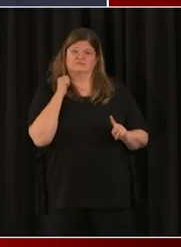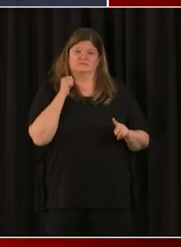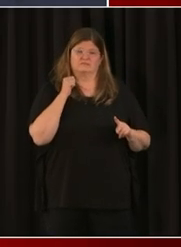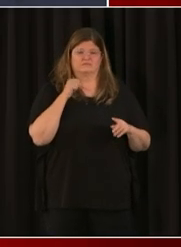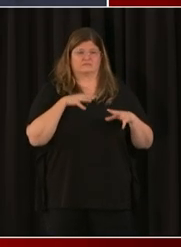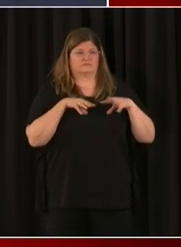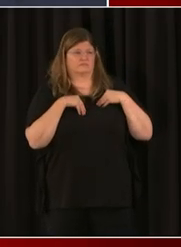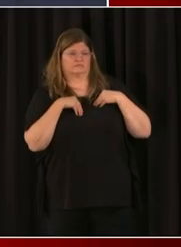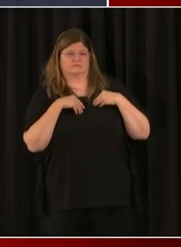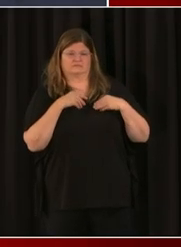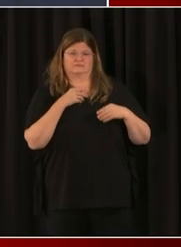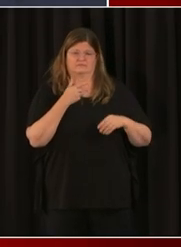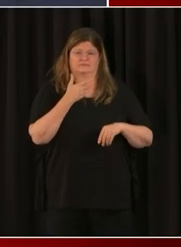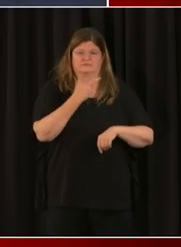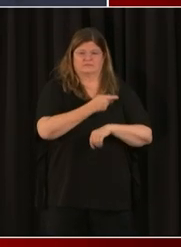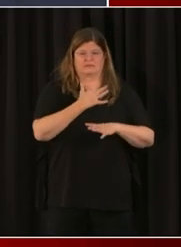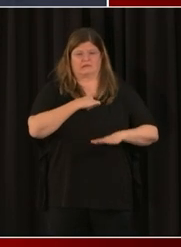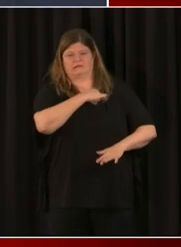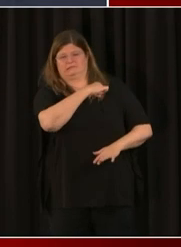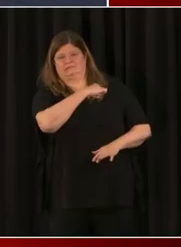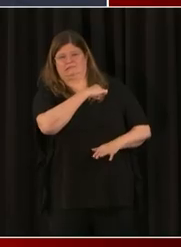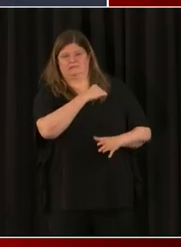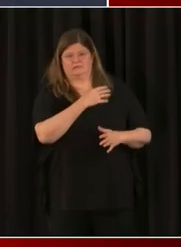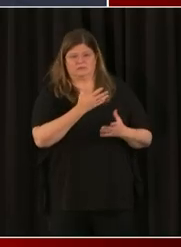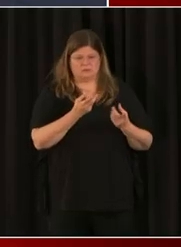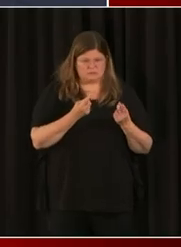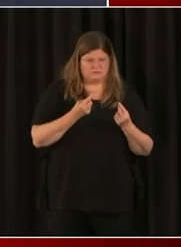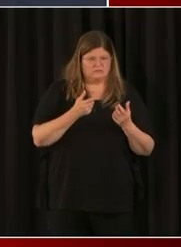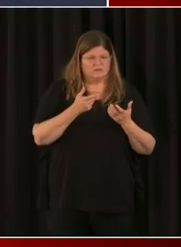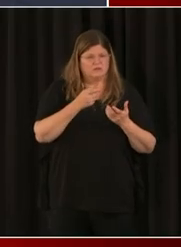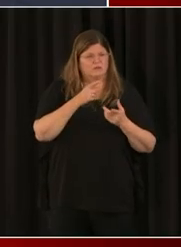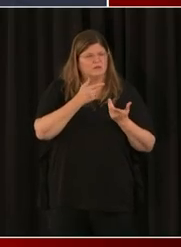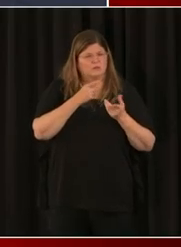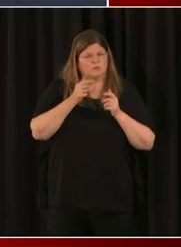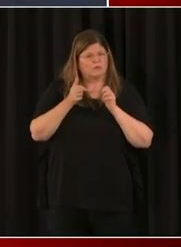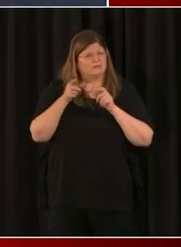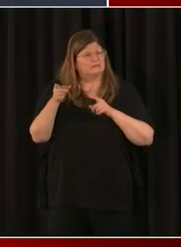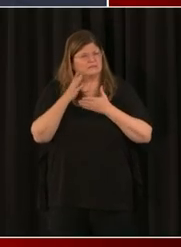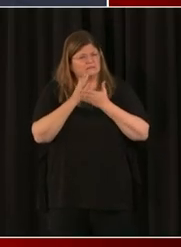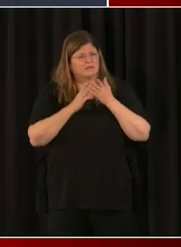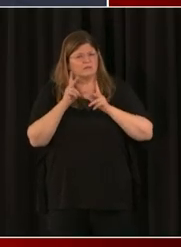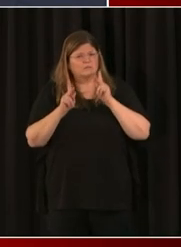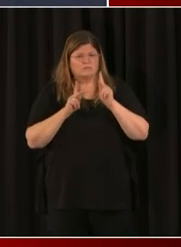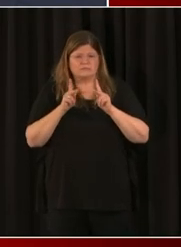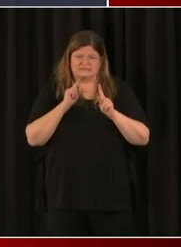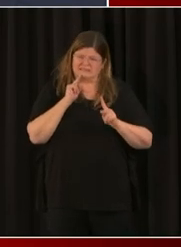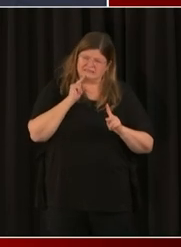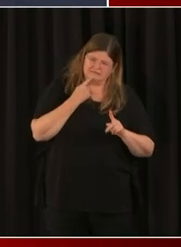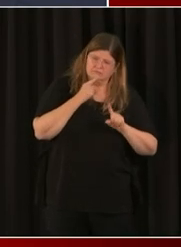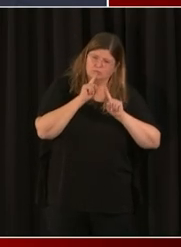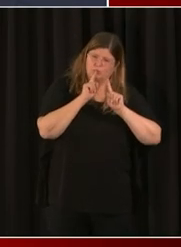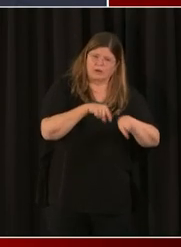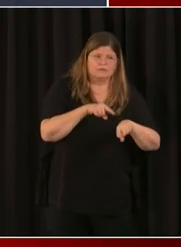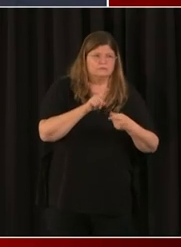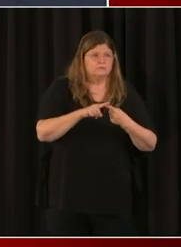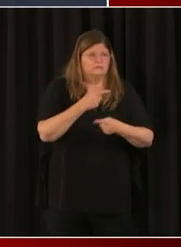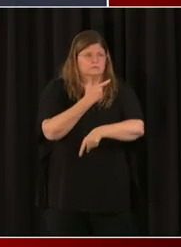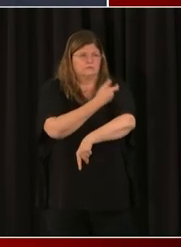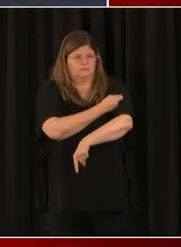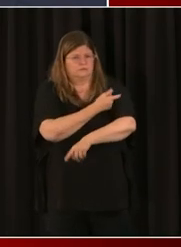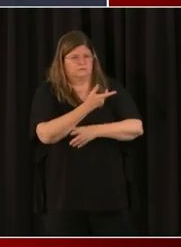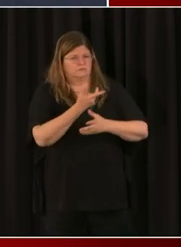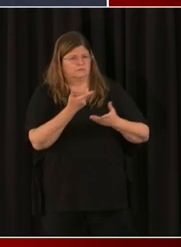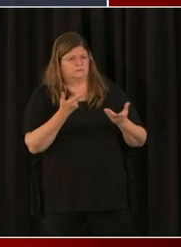this early stage, what kind of experience have you had with severe reactions to the vaccines in Washington, if